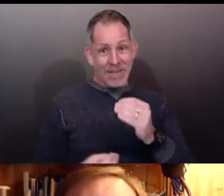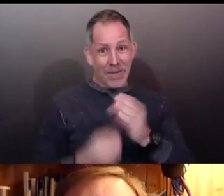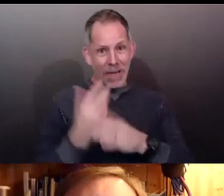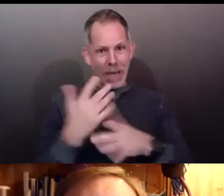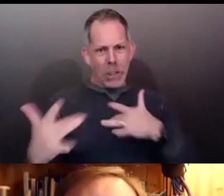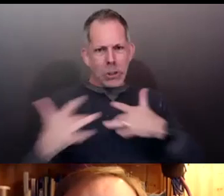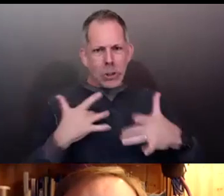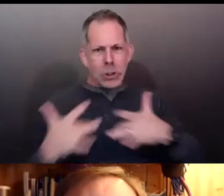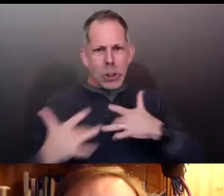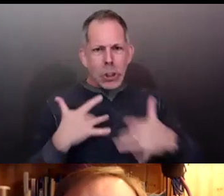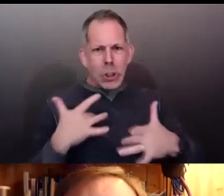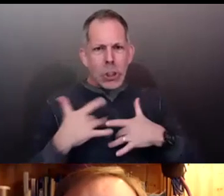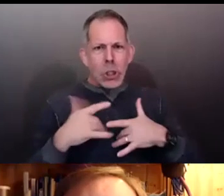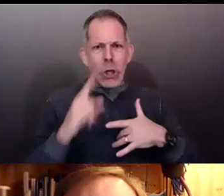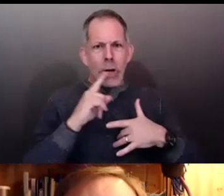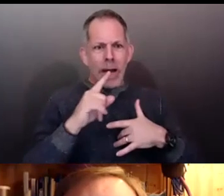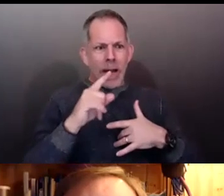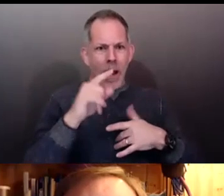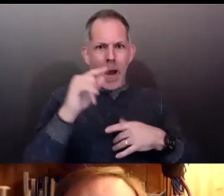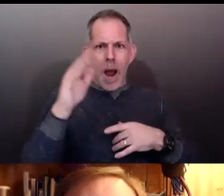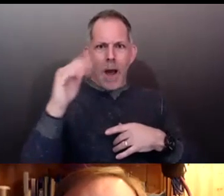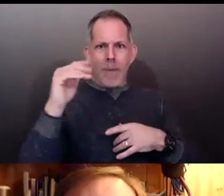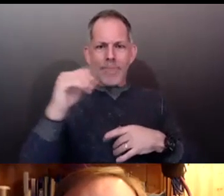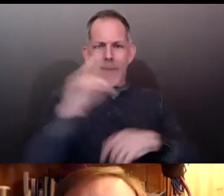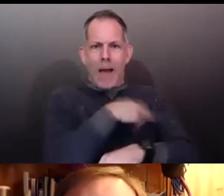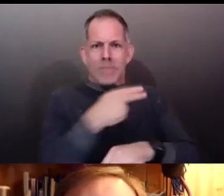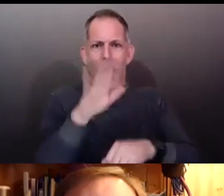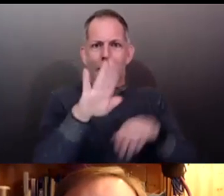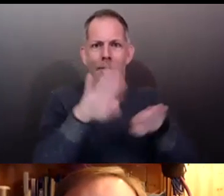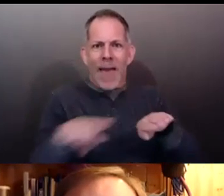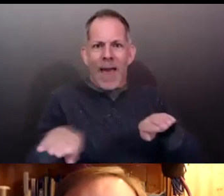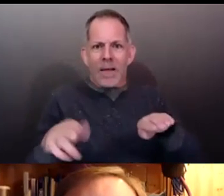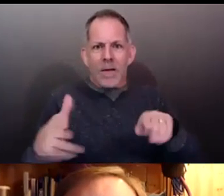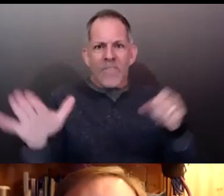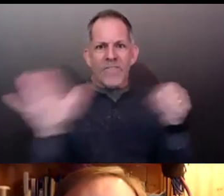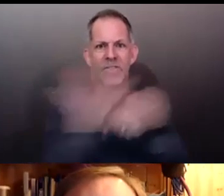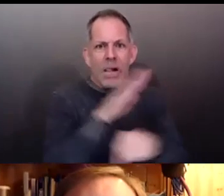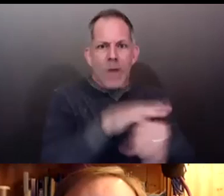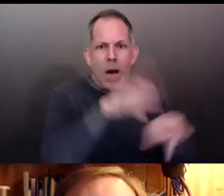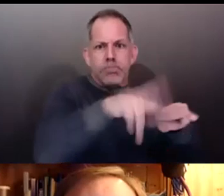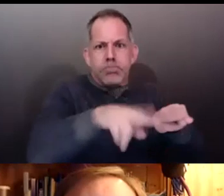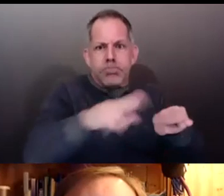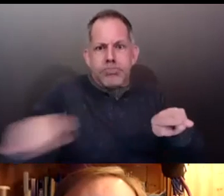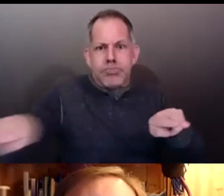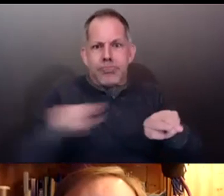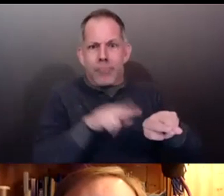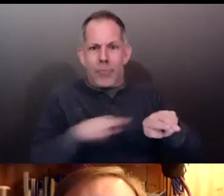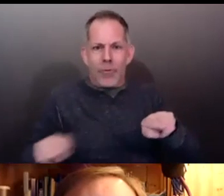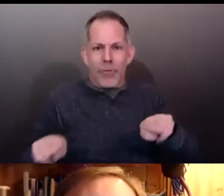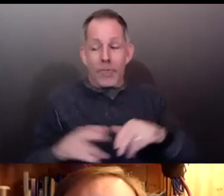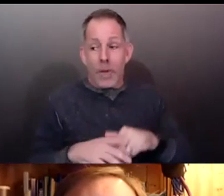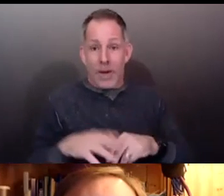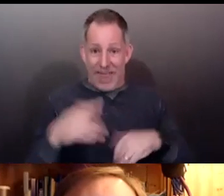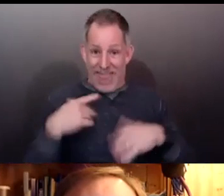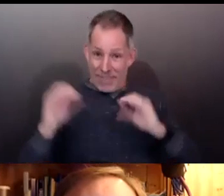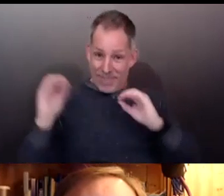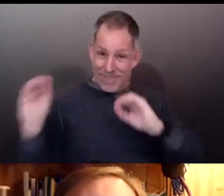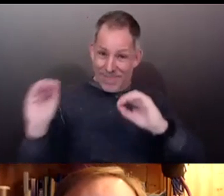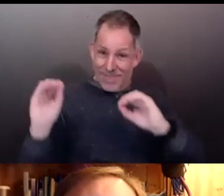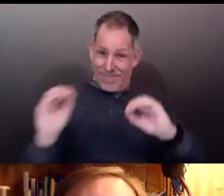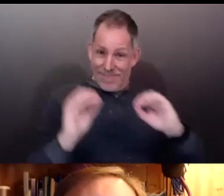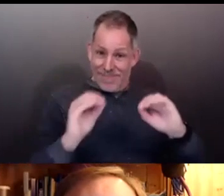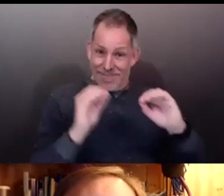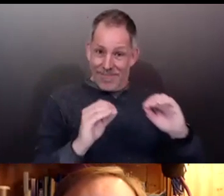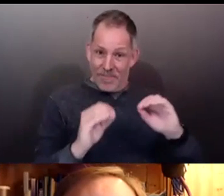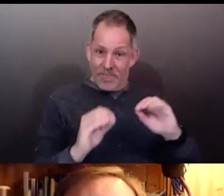encouraging folks to do all of those measures and also not to engage in behaviors that are going to put them at risk for having to be